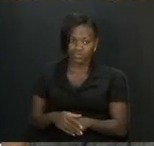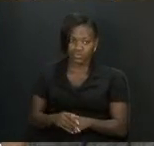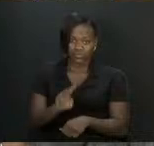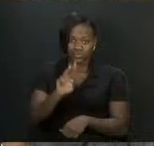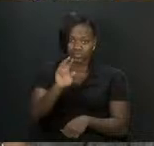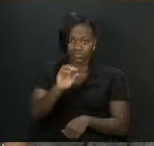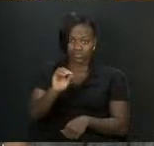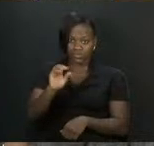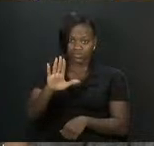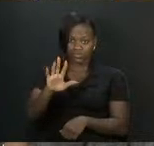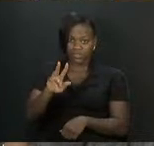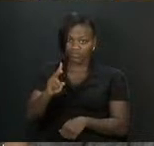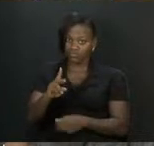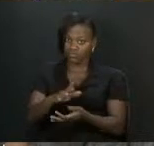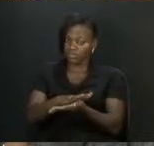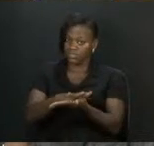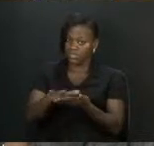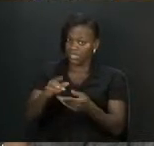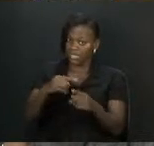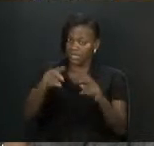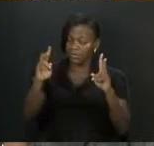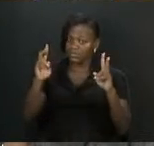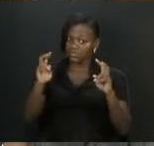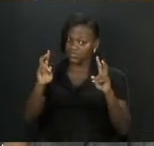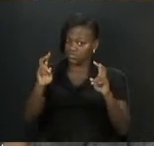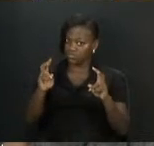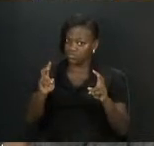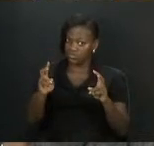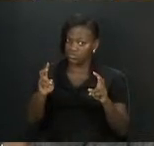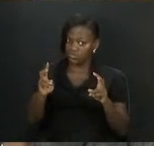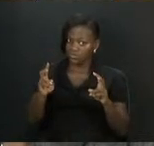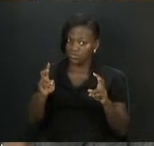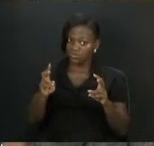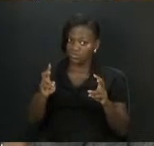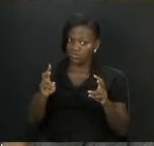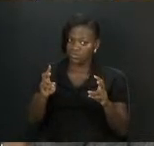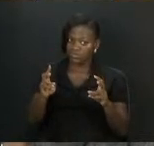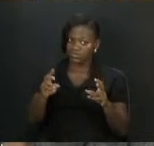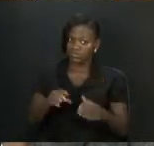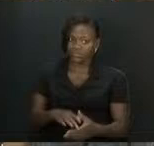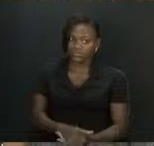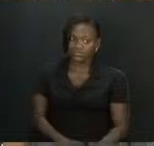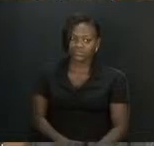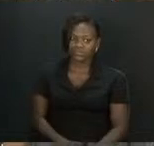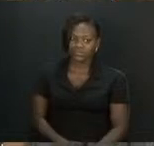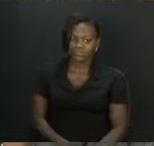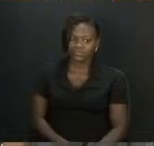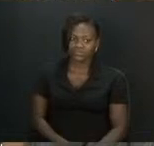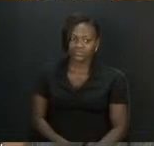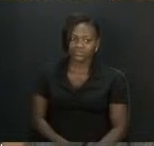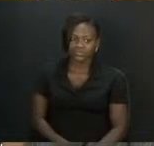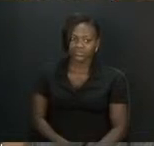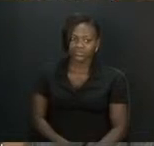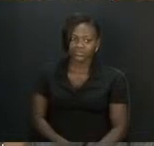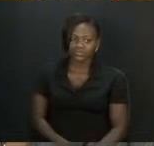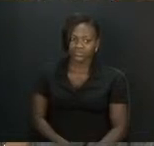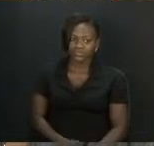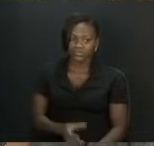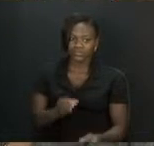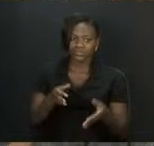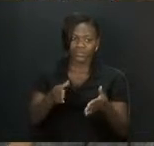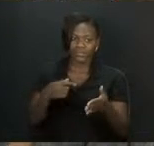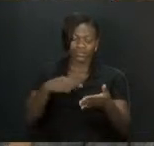2052 is clear on the matter. That Honourable Member read. Mr. Speaker, with your leave, I want to